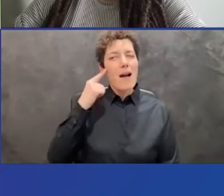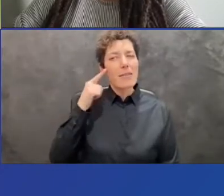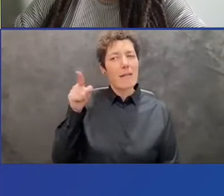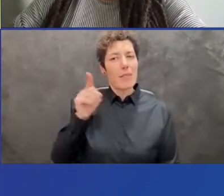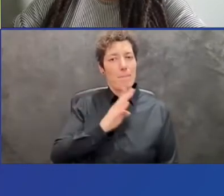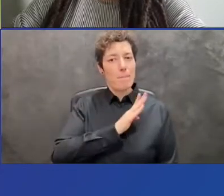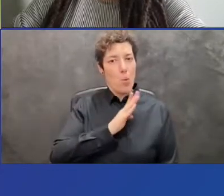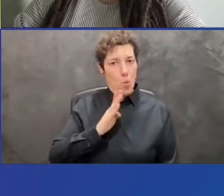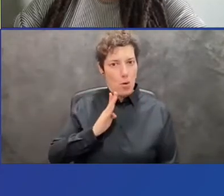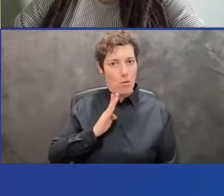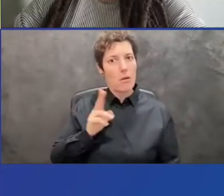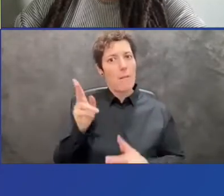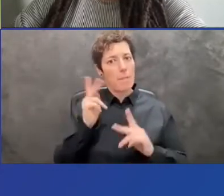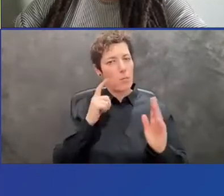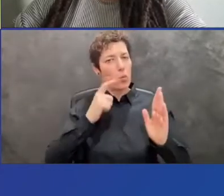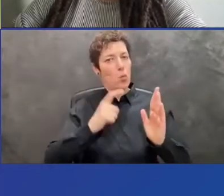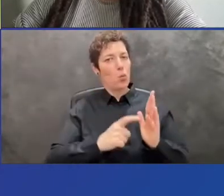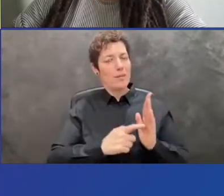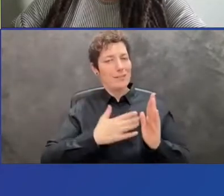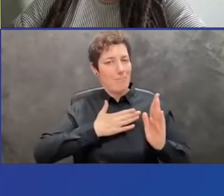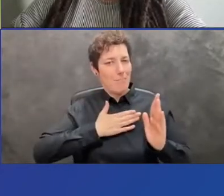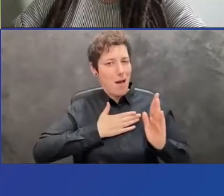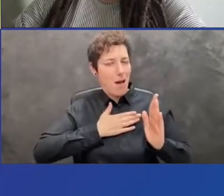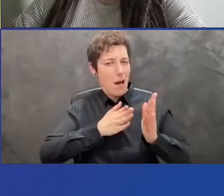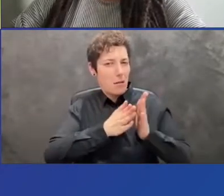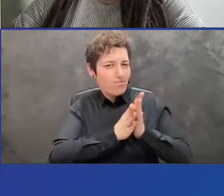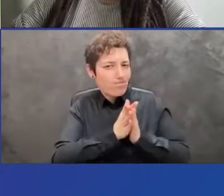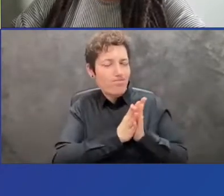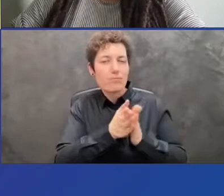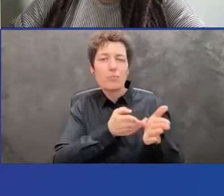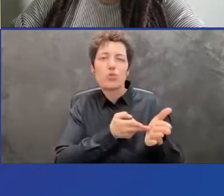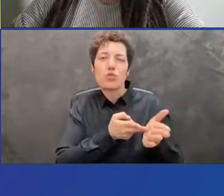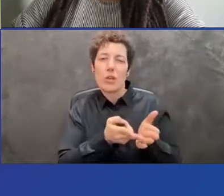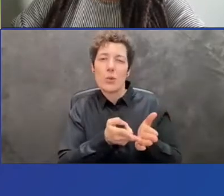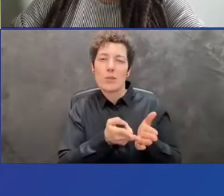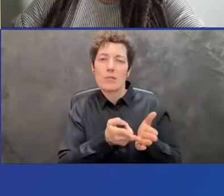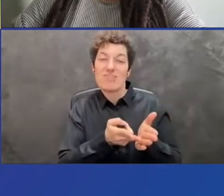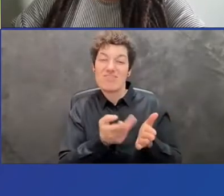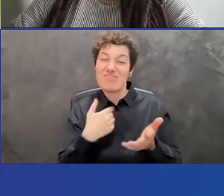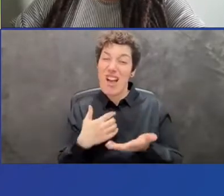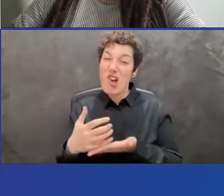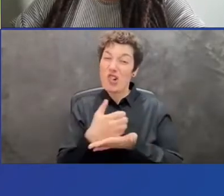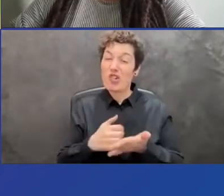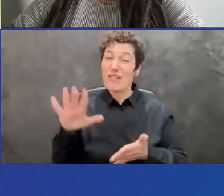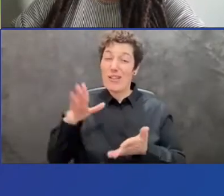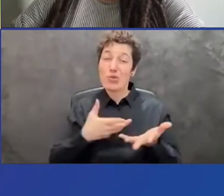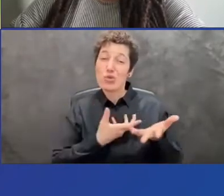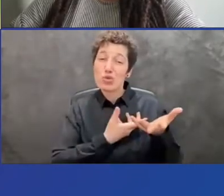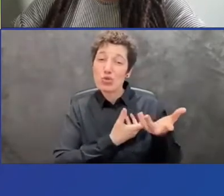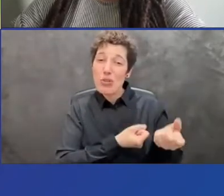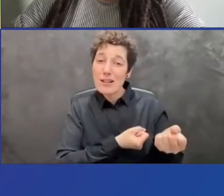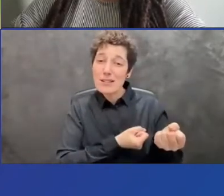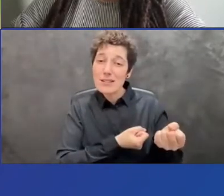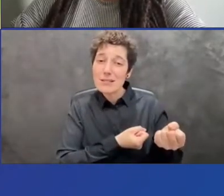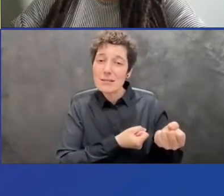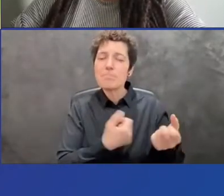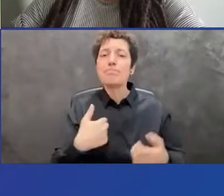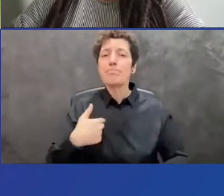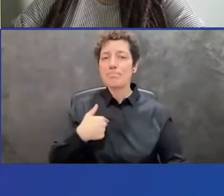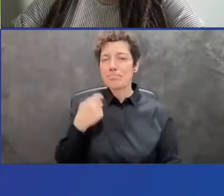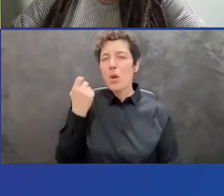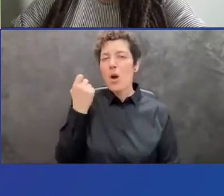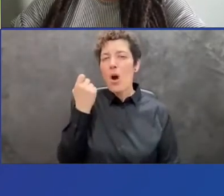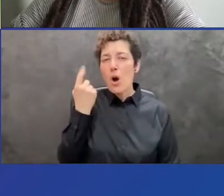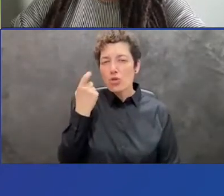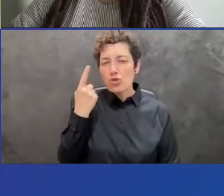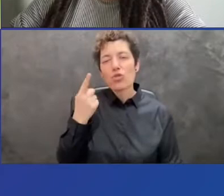genuine interest led to a lot of trust and that I really understood the operation. I understood front of